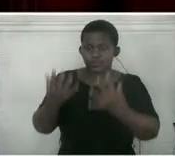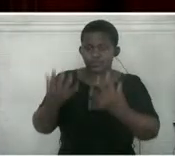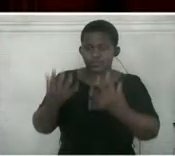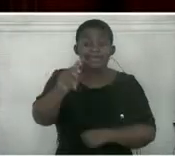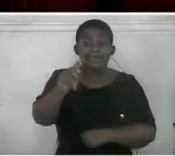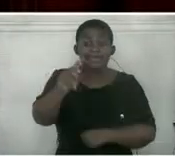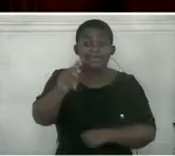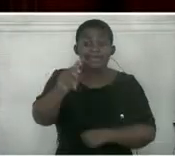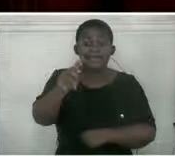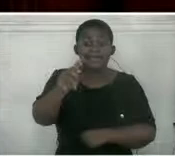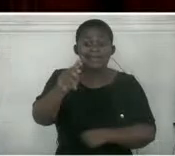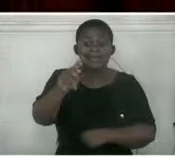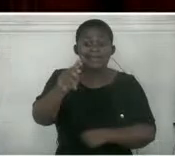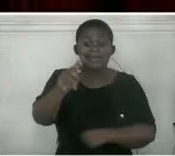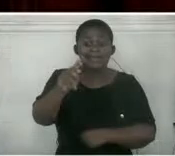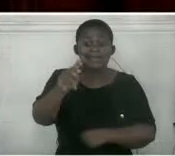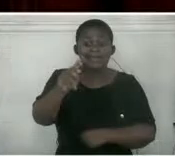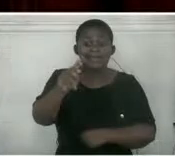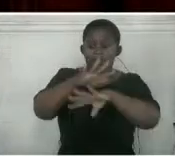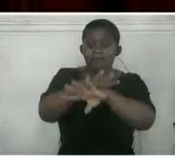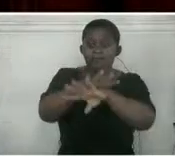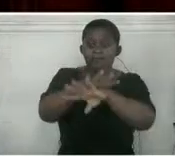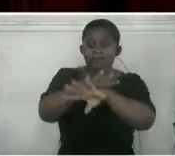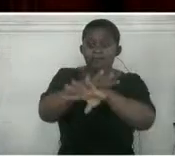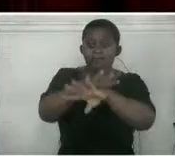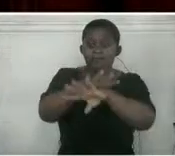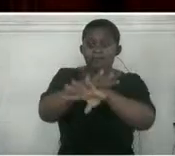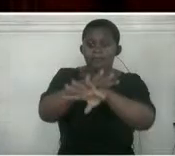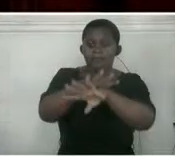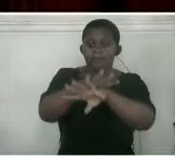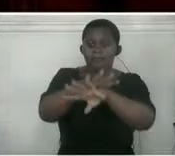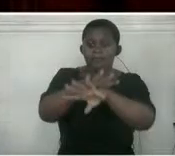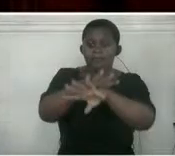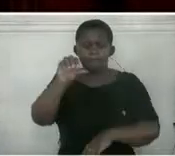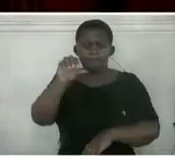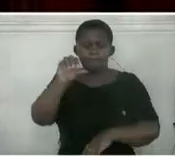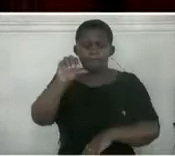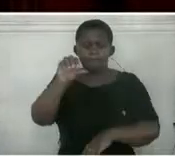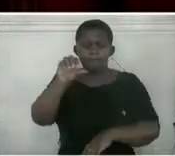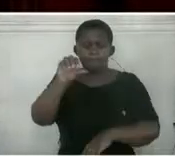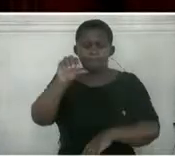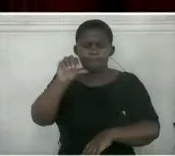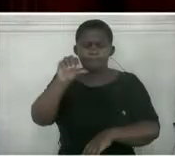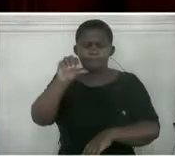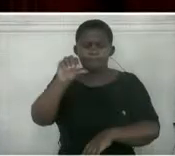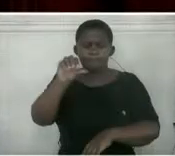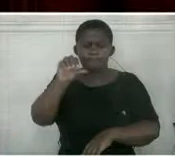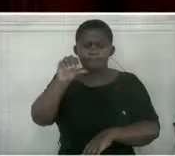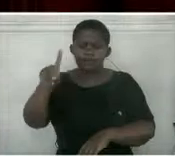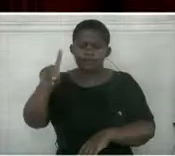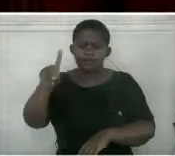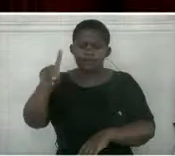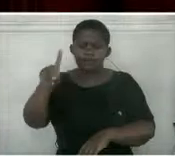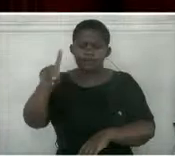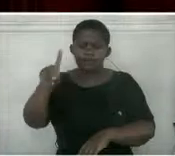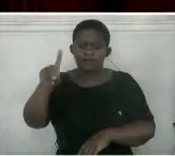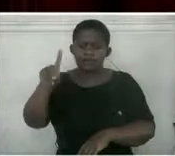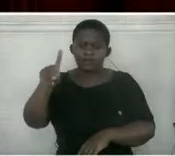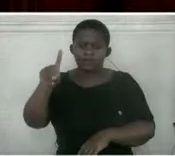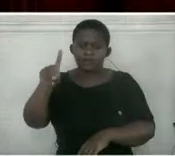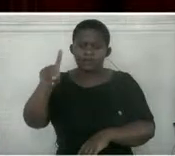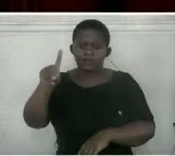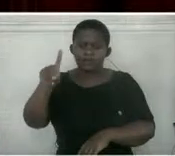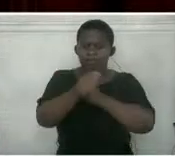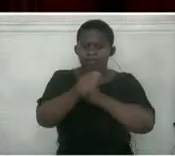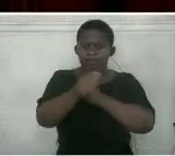KwaZulu-Natal will be aggressively implementing broadband connection and digital transformation to enable